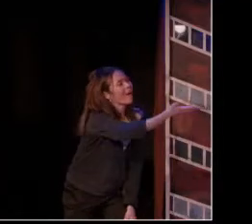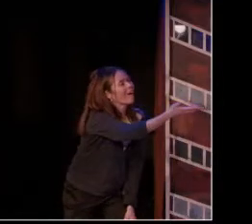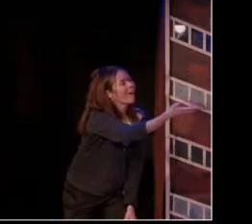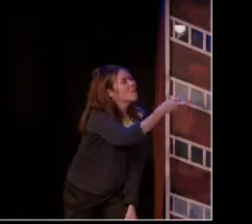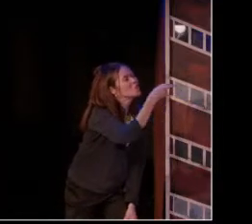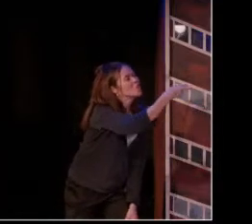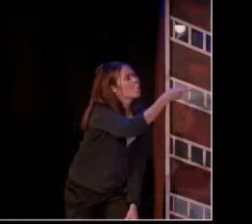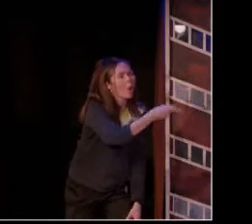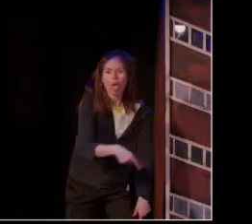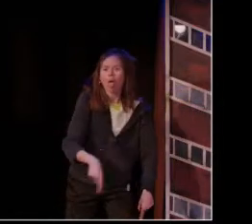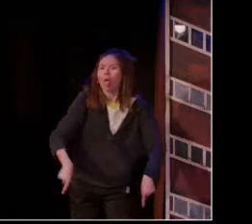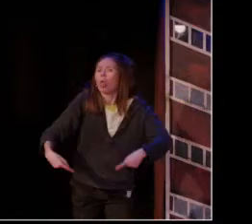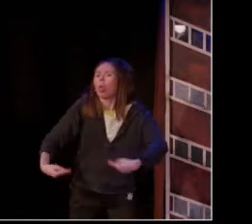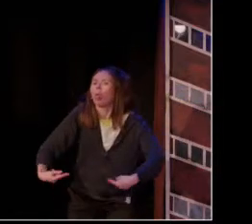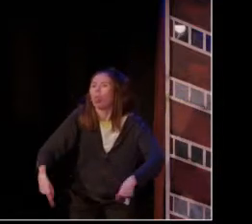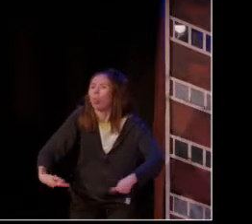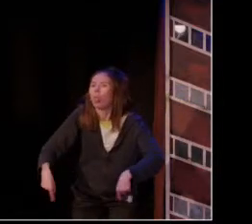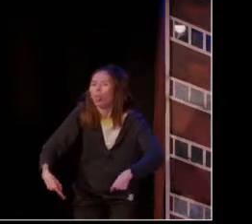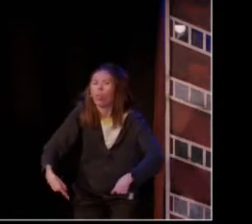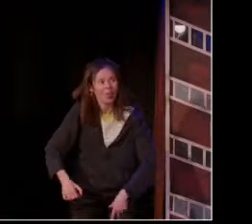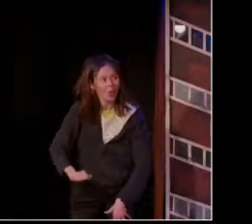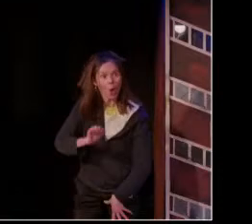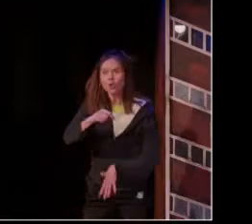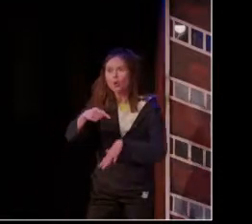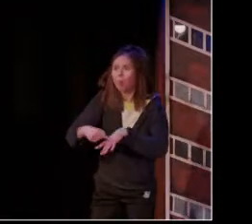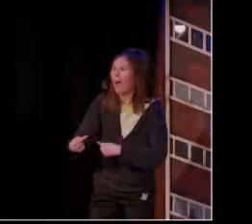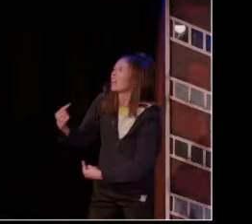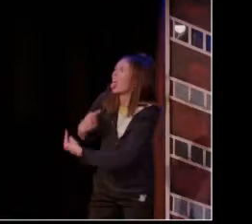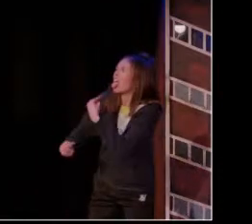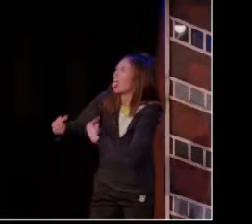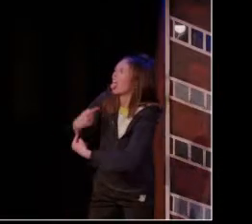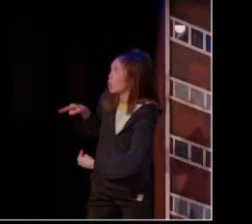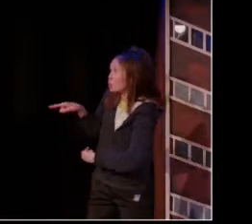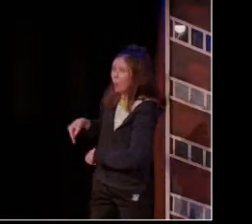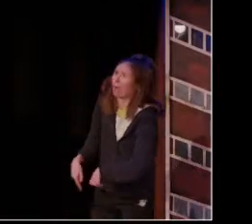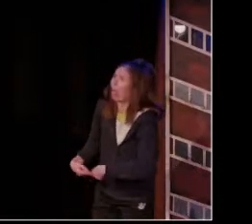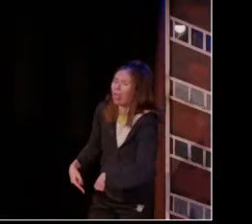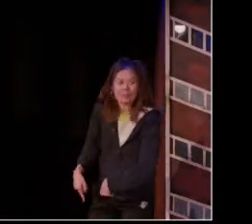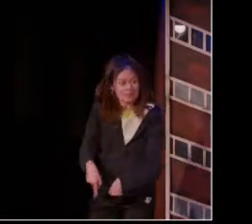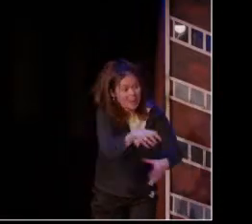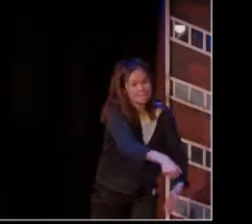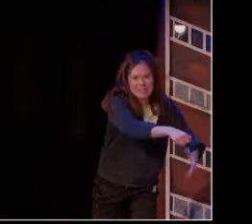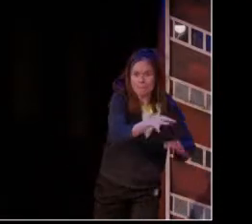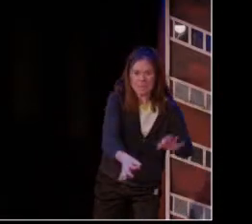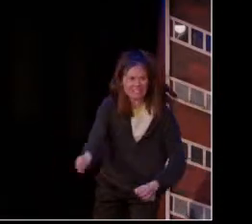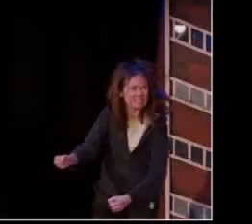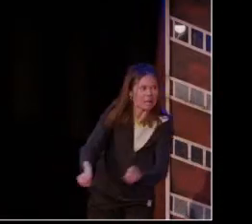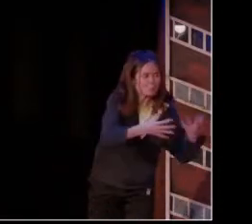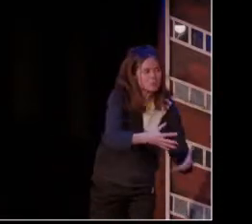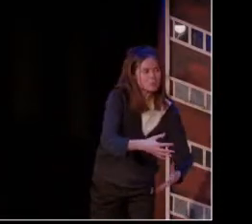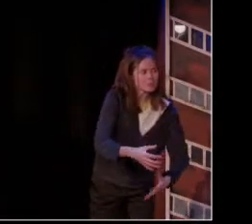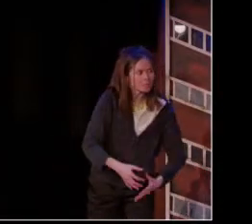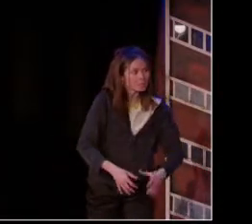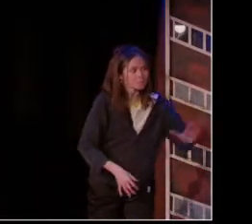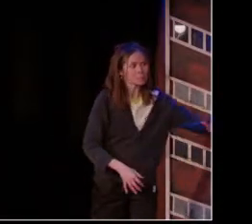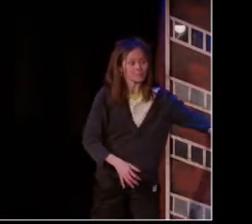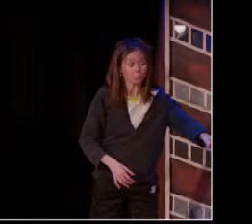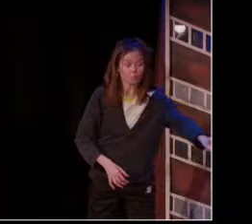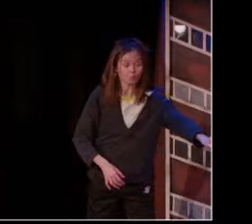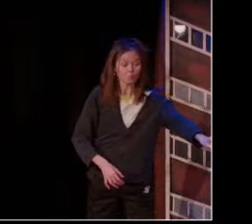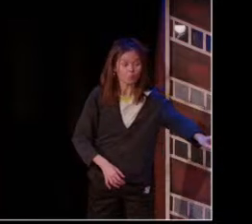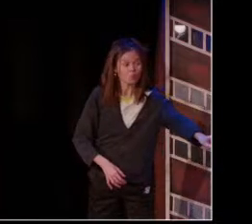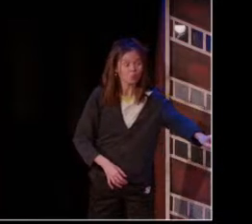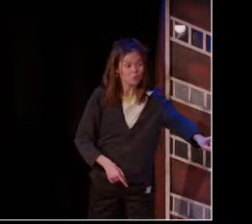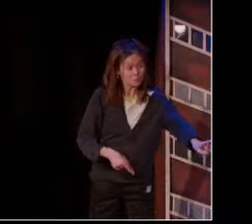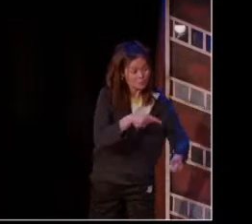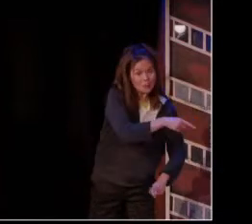so unmanned by your old clucking hen? Pick it up! Pick up the bastard and give it to your crone! Forever contaminated